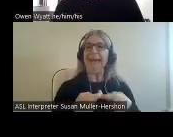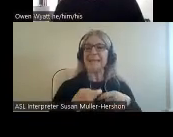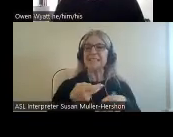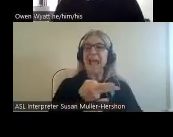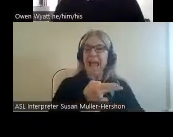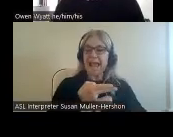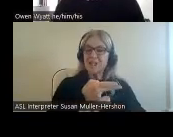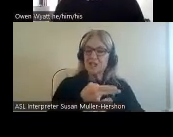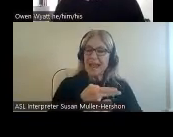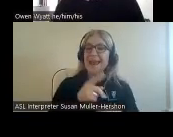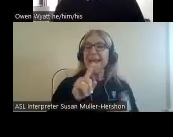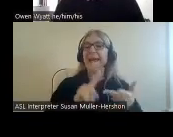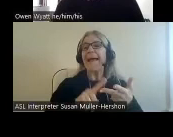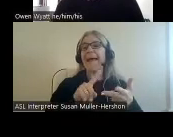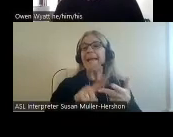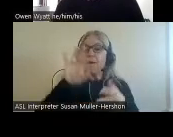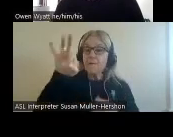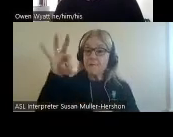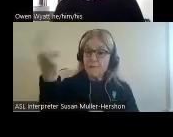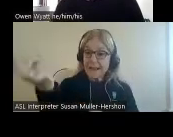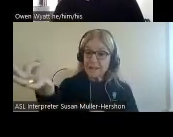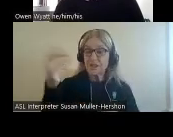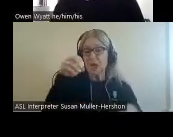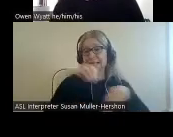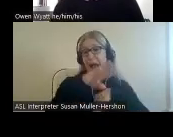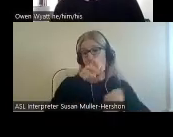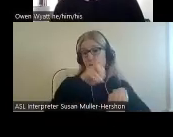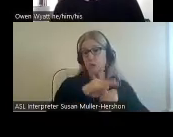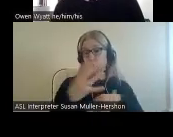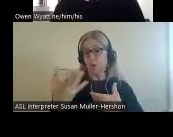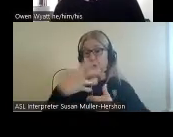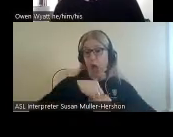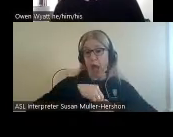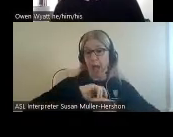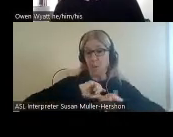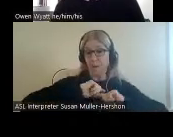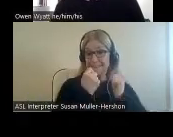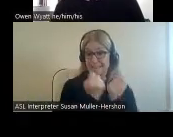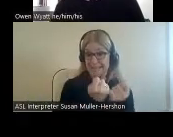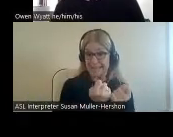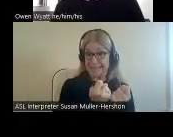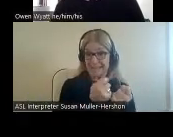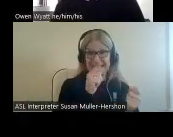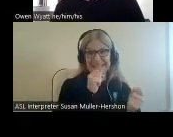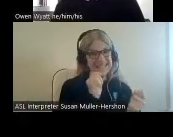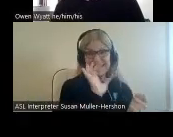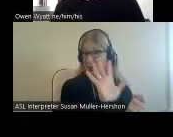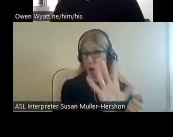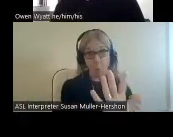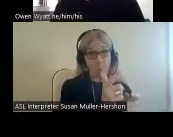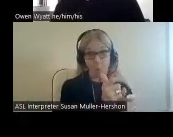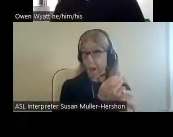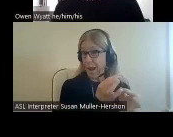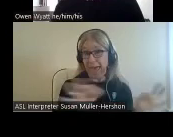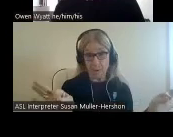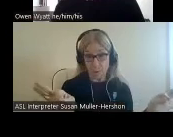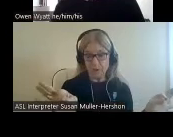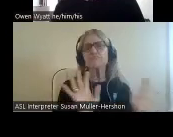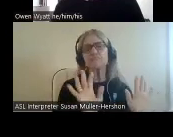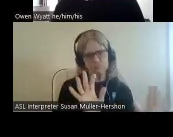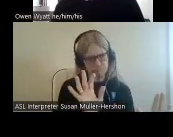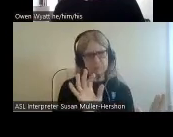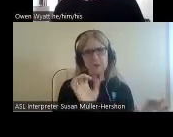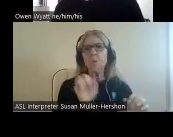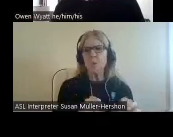and French-speaking counselors on our team, and if those don't represent your primary language, we can access